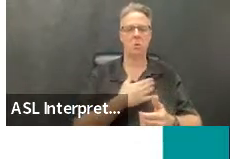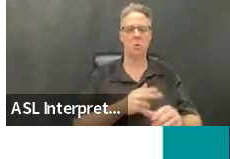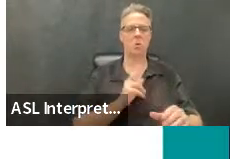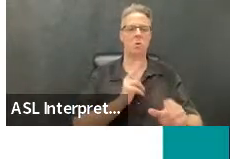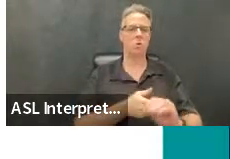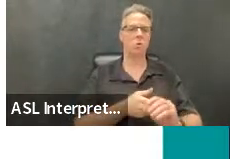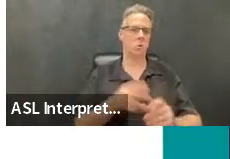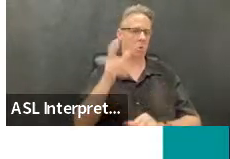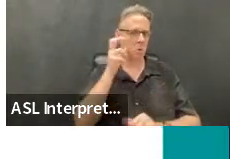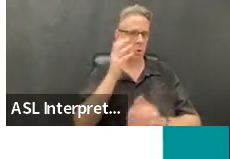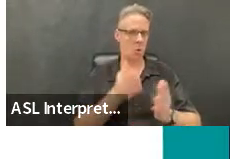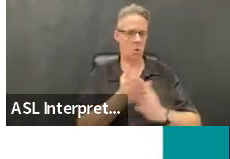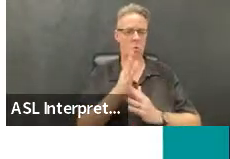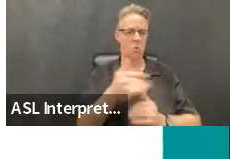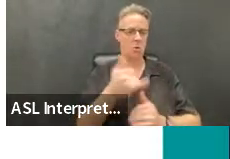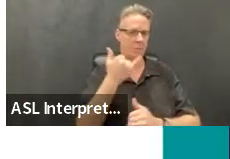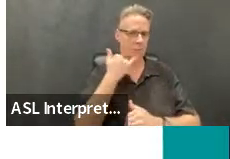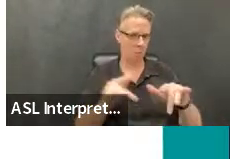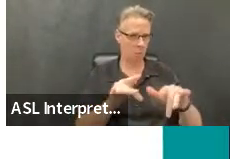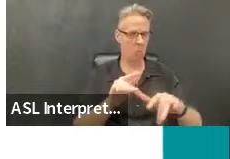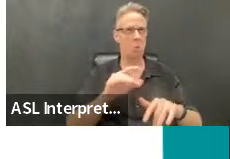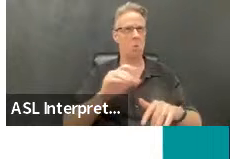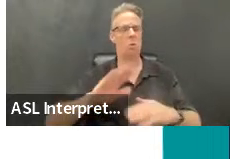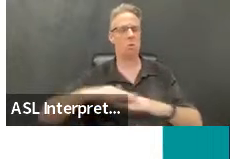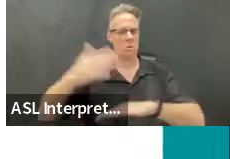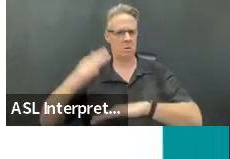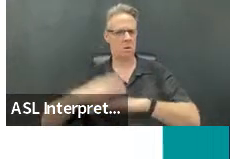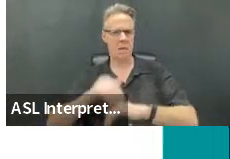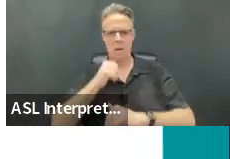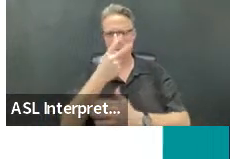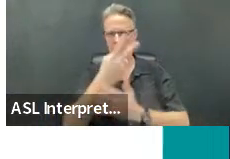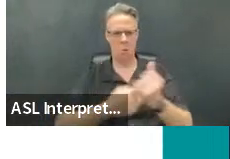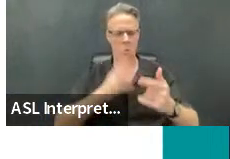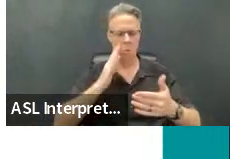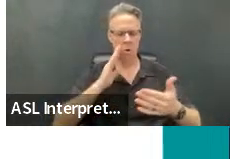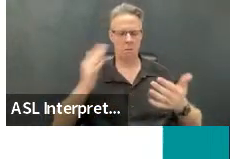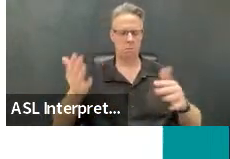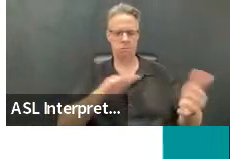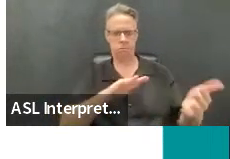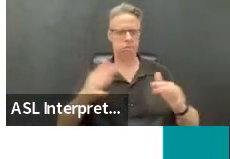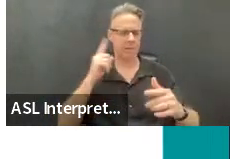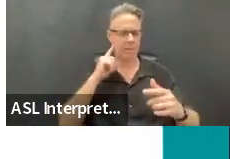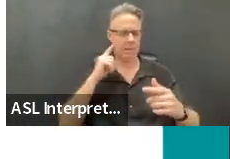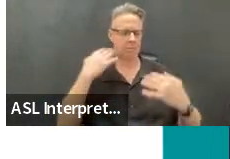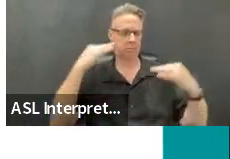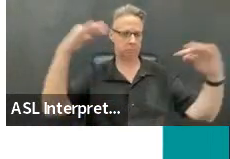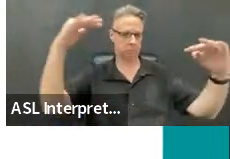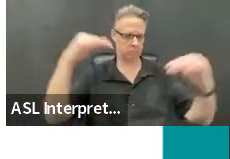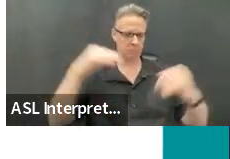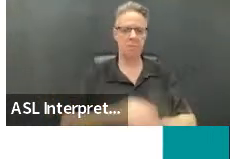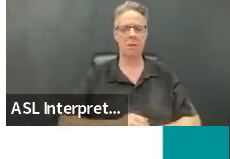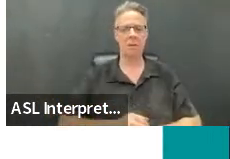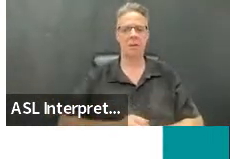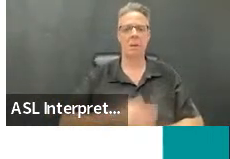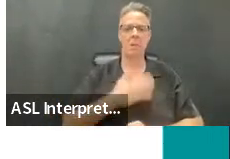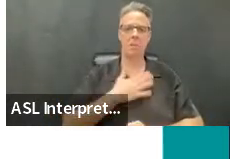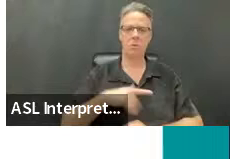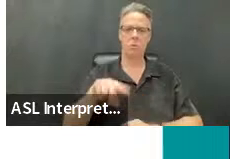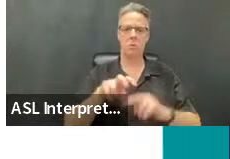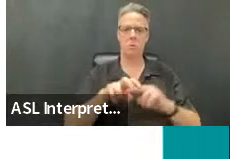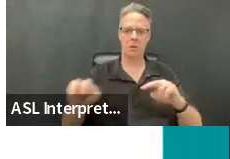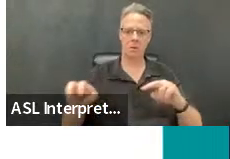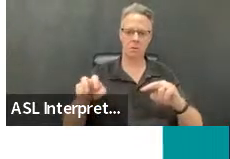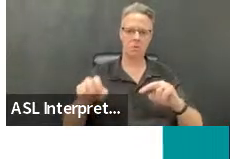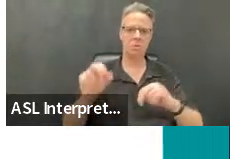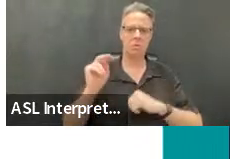phone or computer, not both. This will help to reduce the level of feedback. We encourage panelists to turn on your